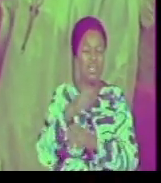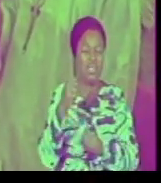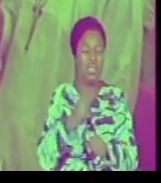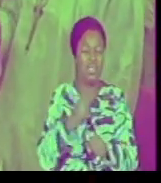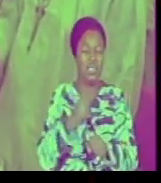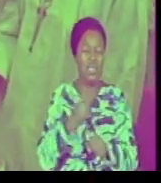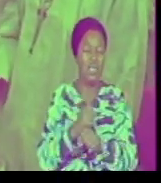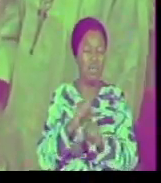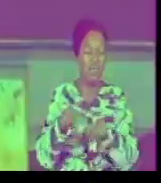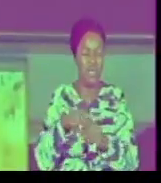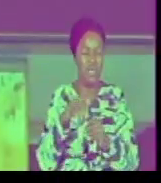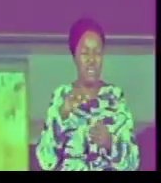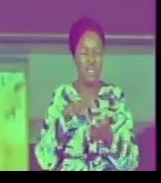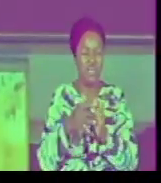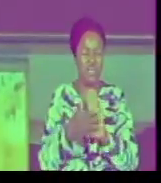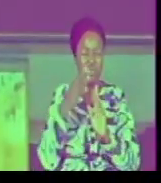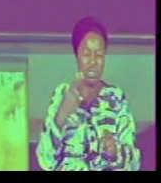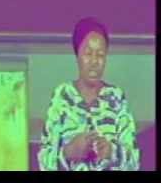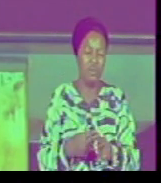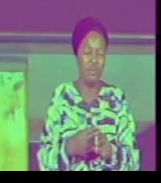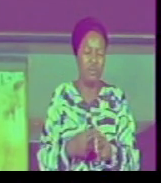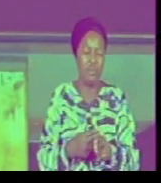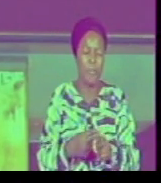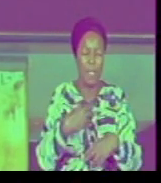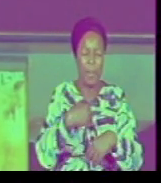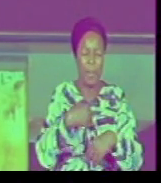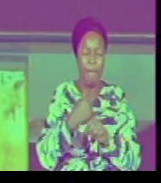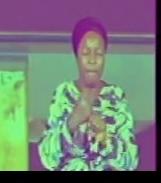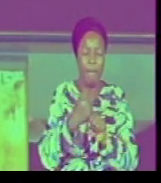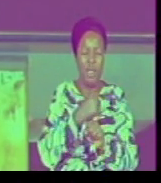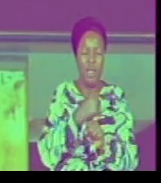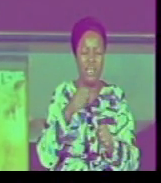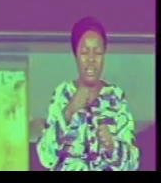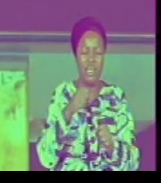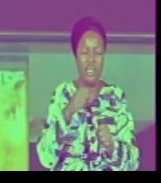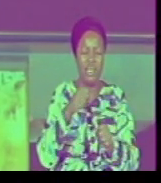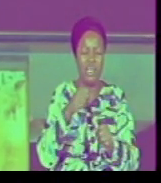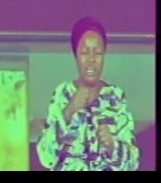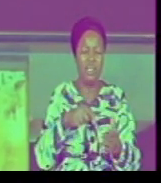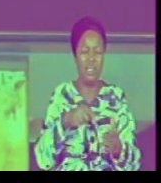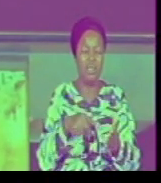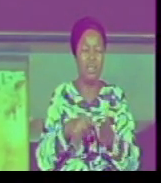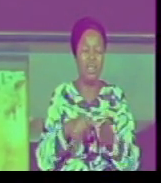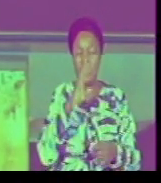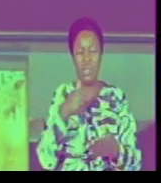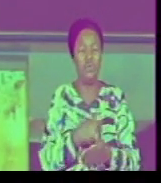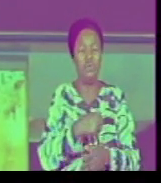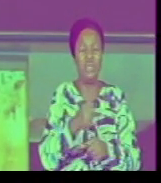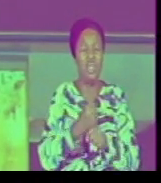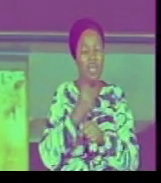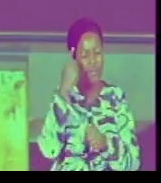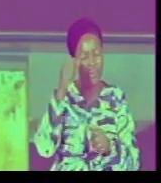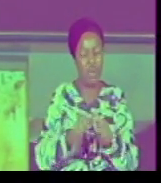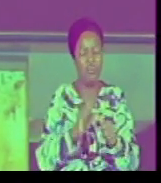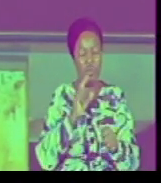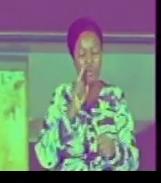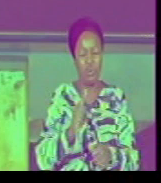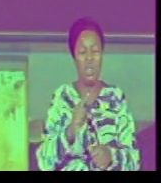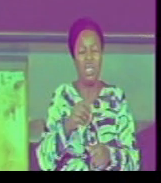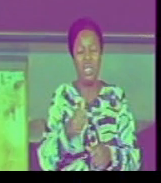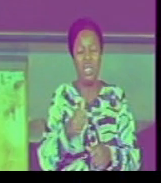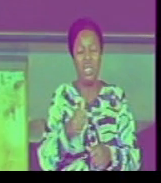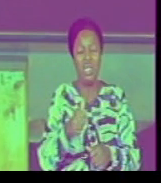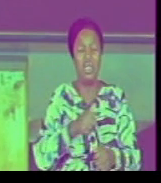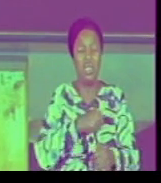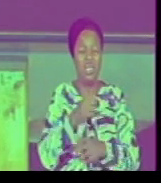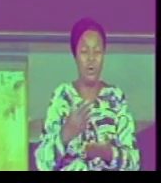name. Make this a new year for everyone. A year of serving the Lord. A